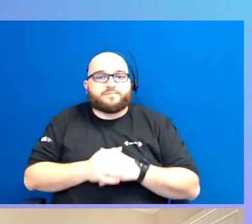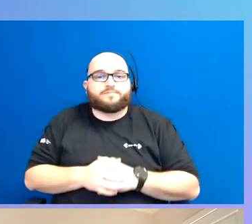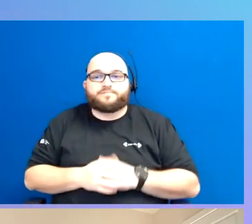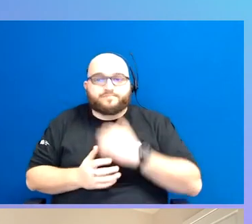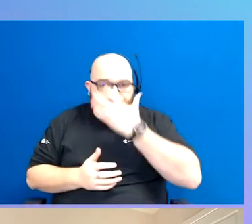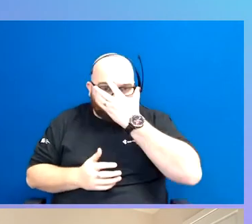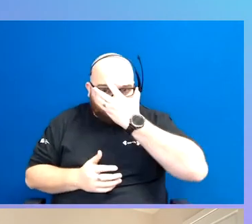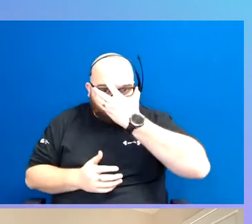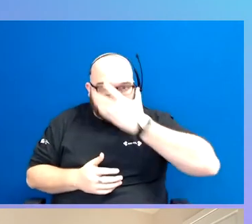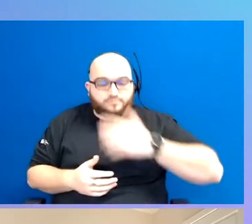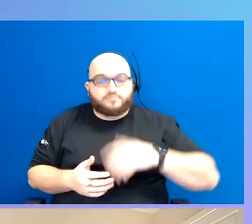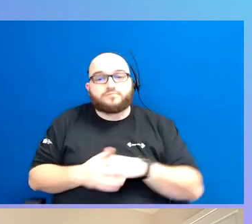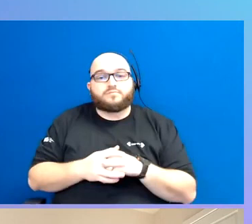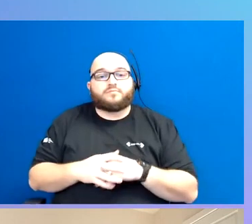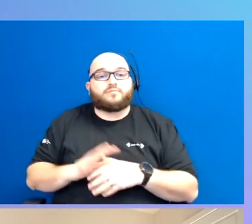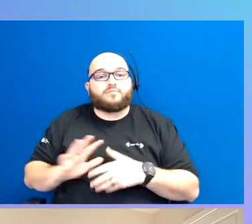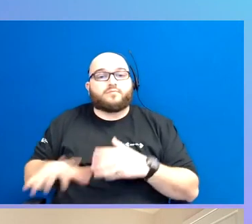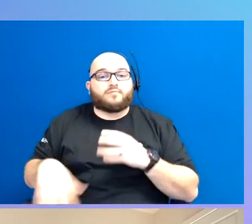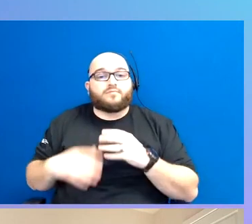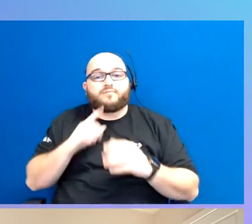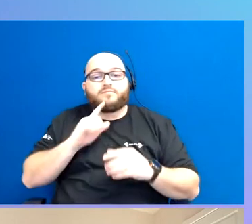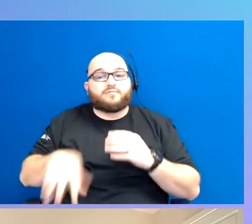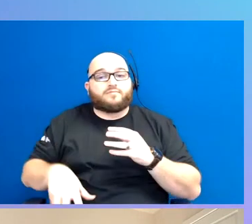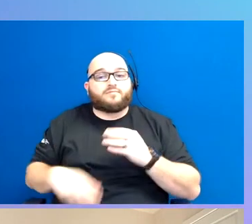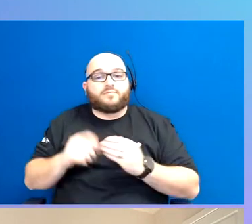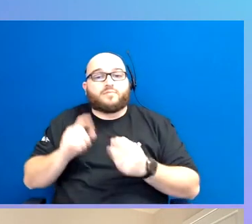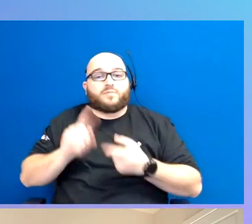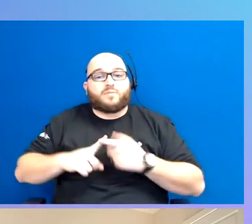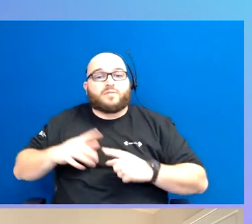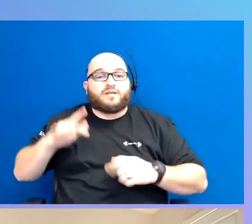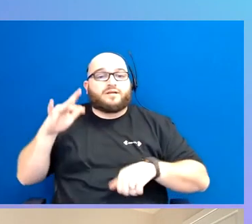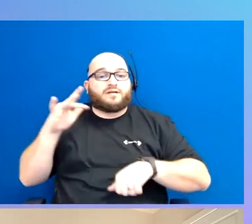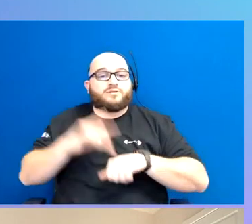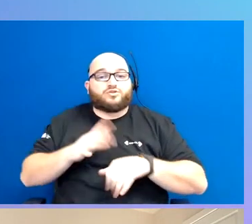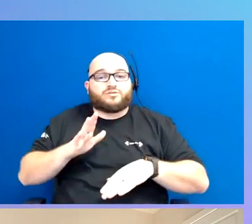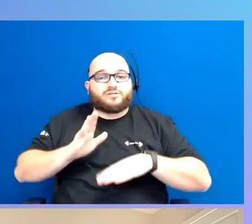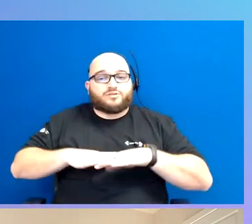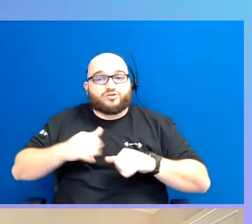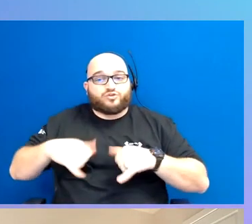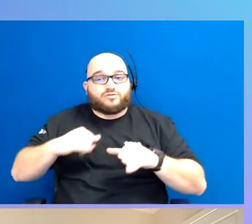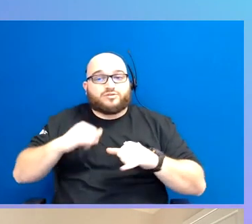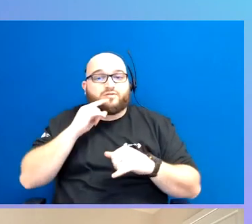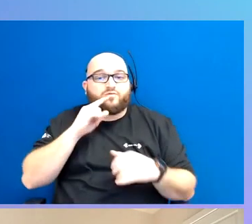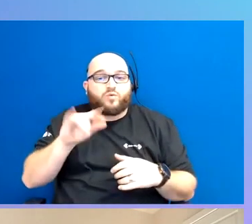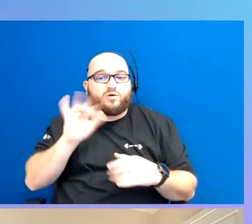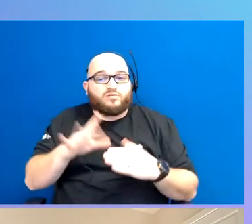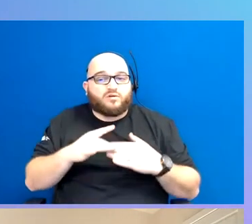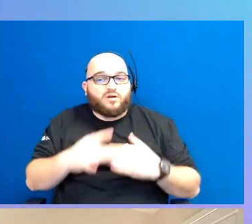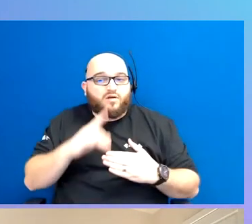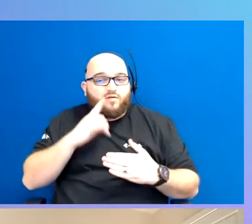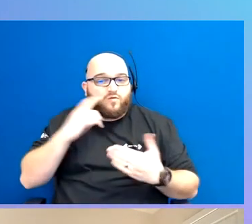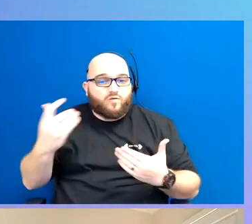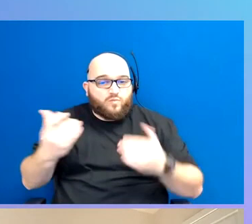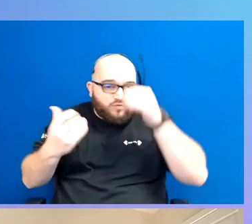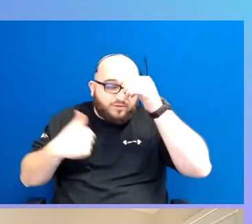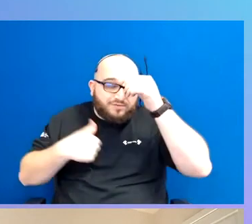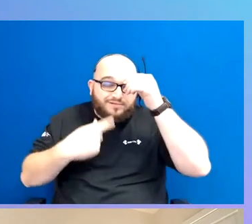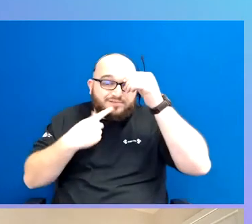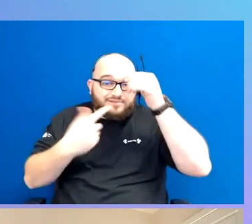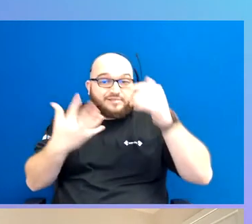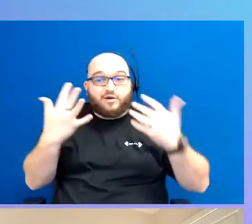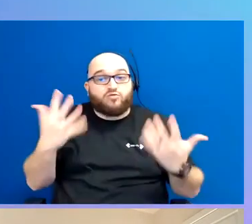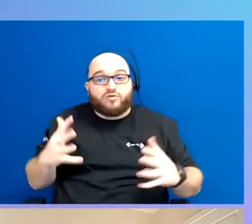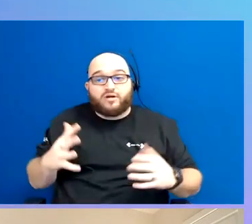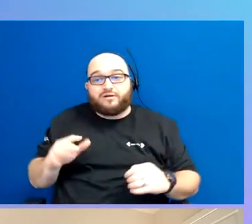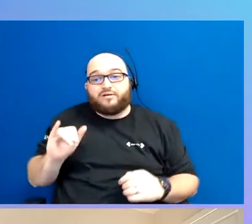Um, in addition to the touch target size guidelines for the mobile, as I said earlier, iOS